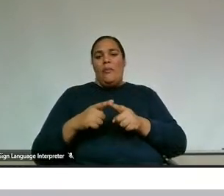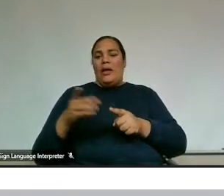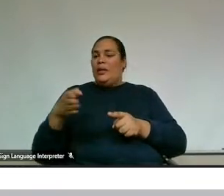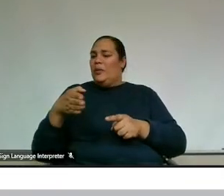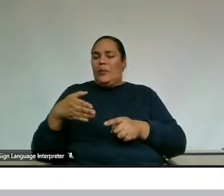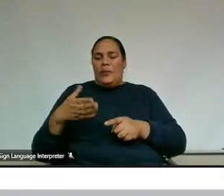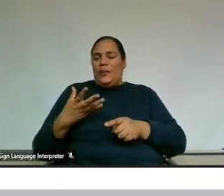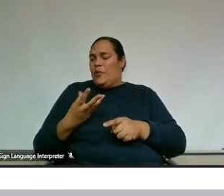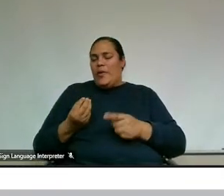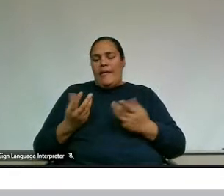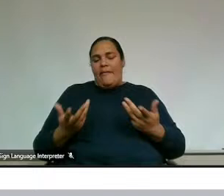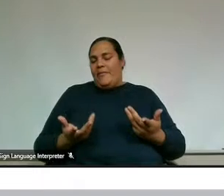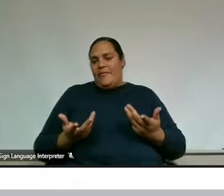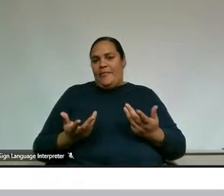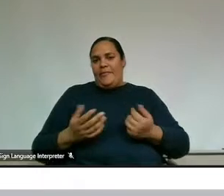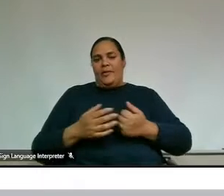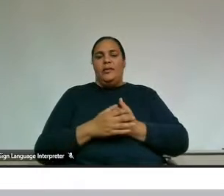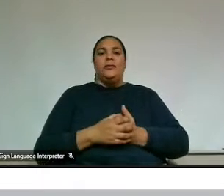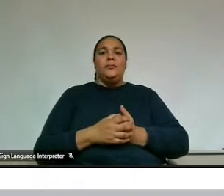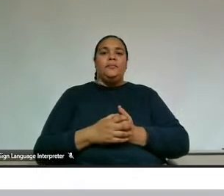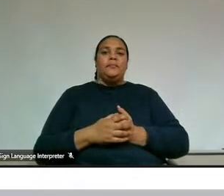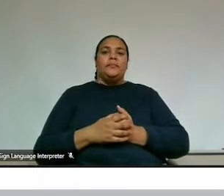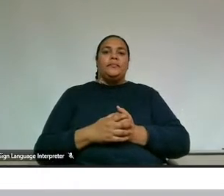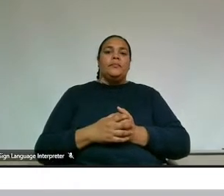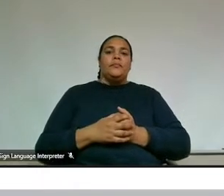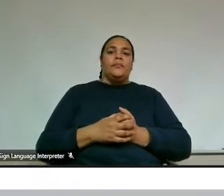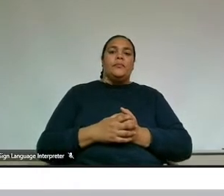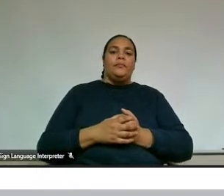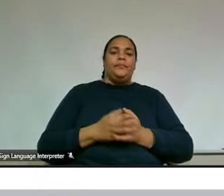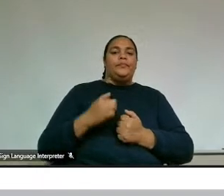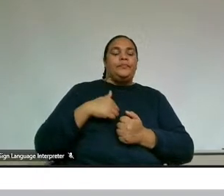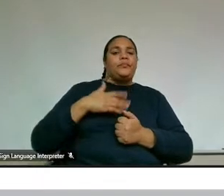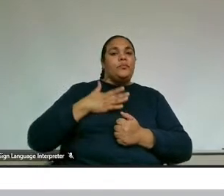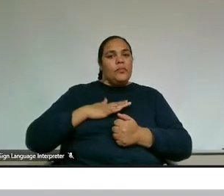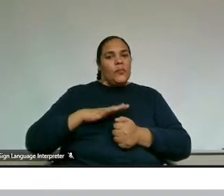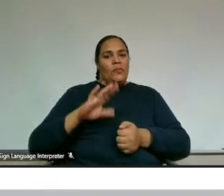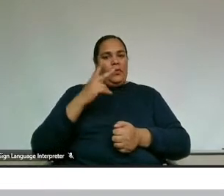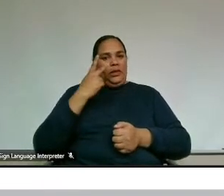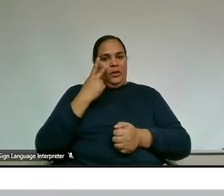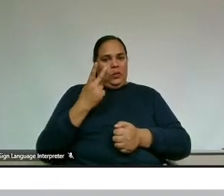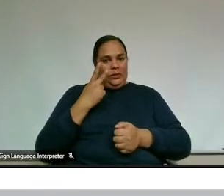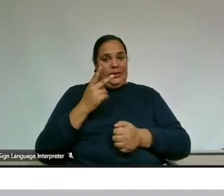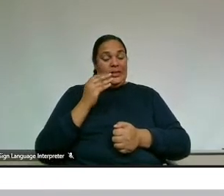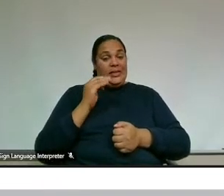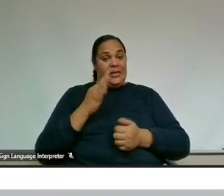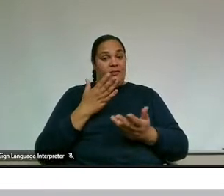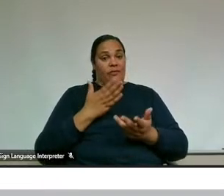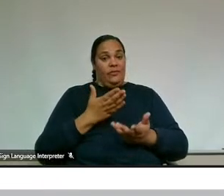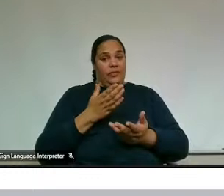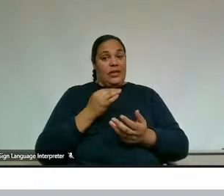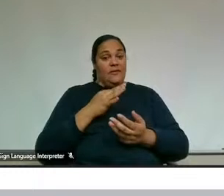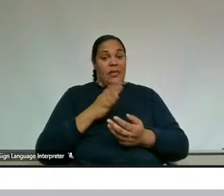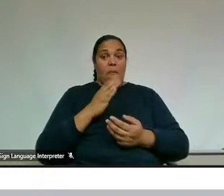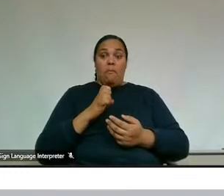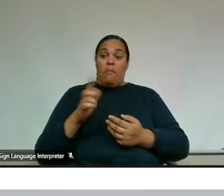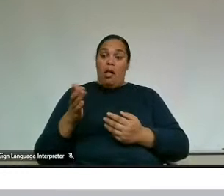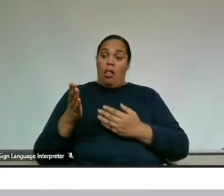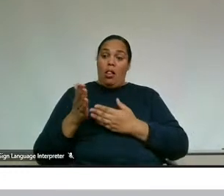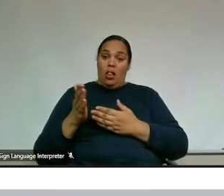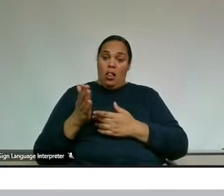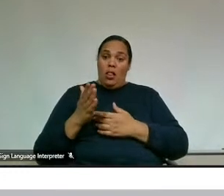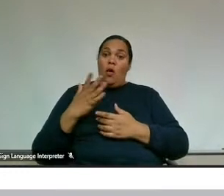not currently. And I would love to see if this bill wants